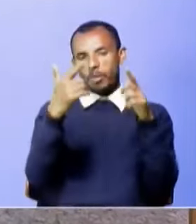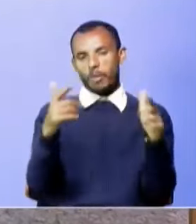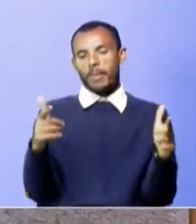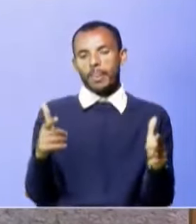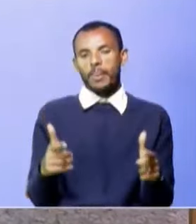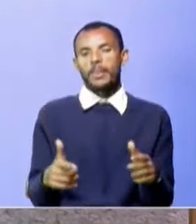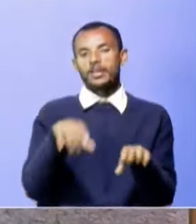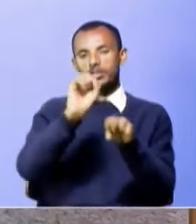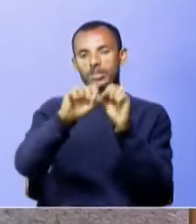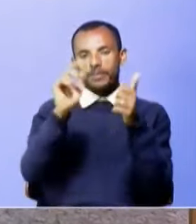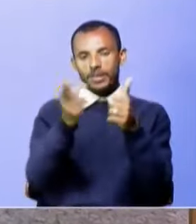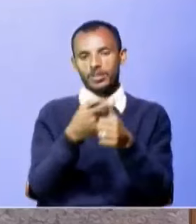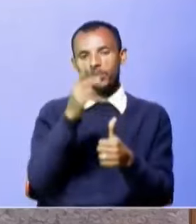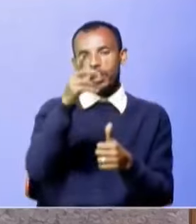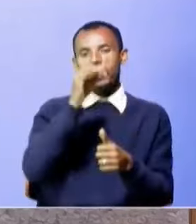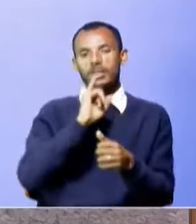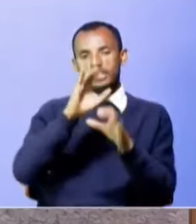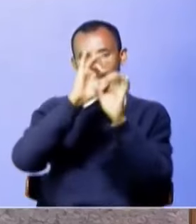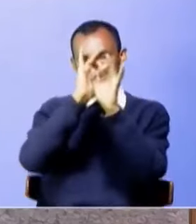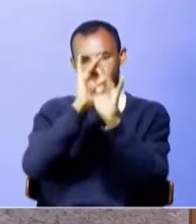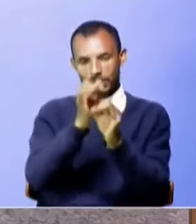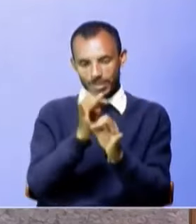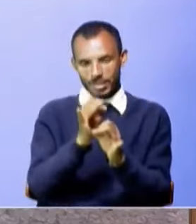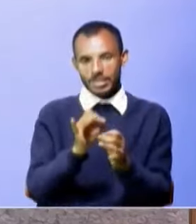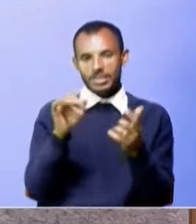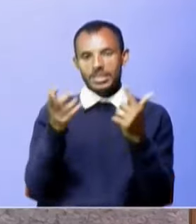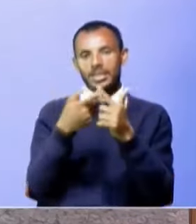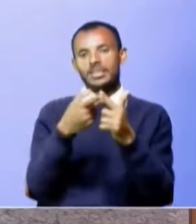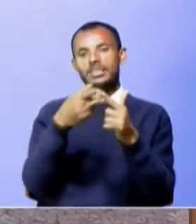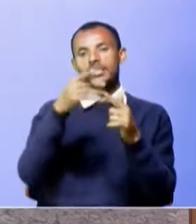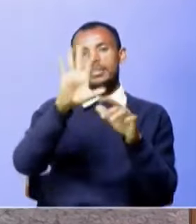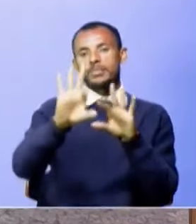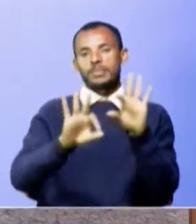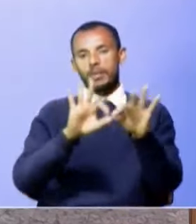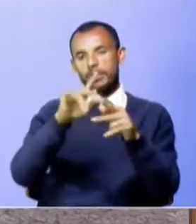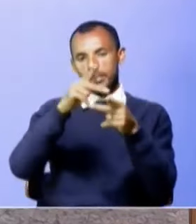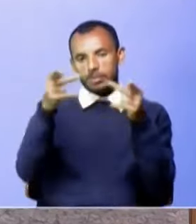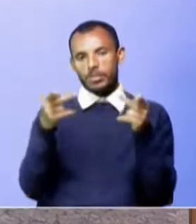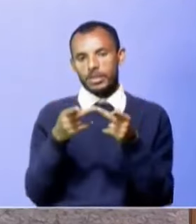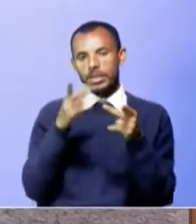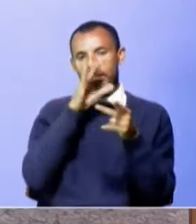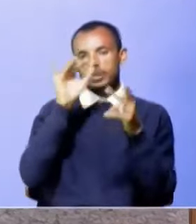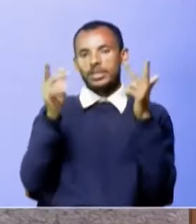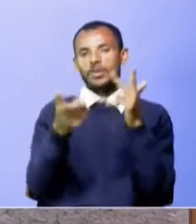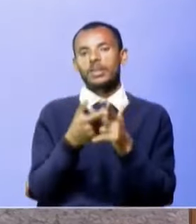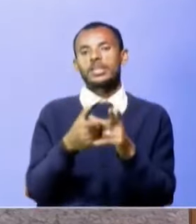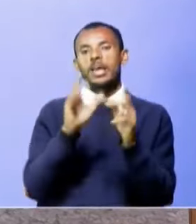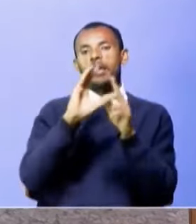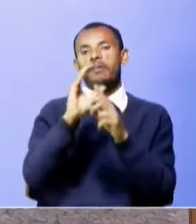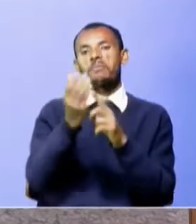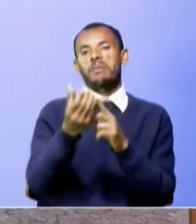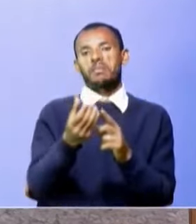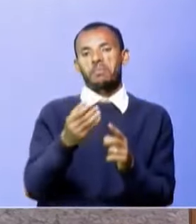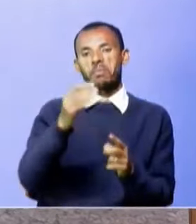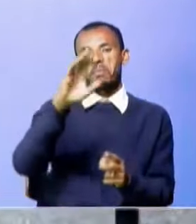probability. So the first one was about experiment, the second one is about sample space, and the third one is about events. So let's